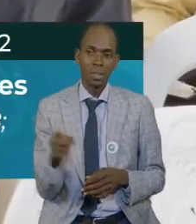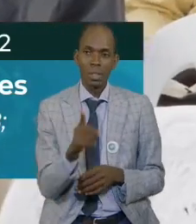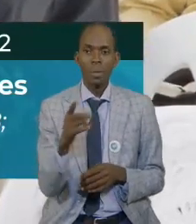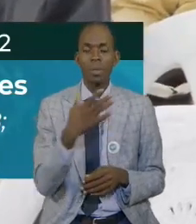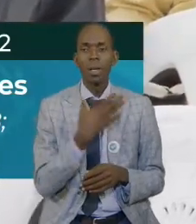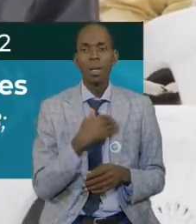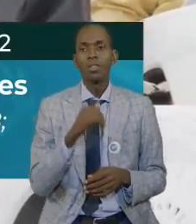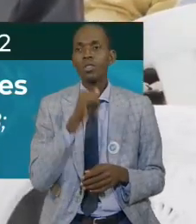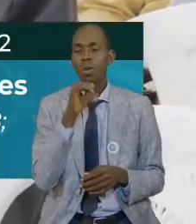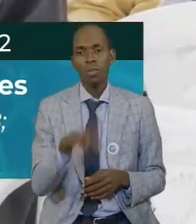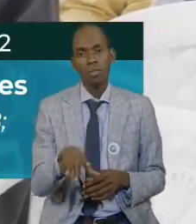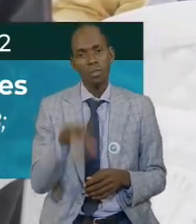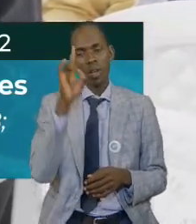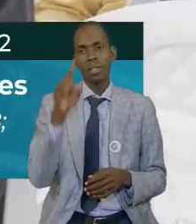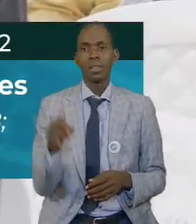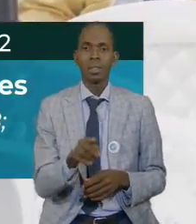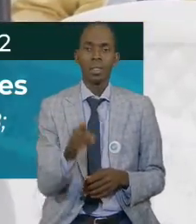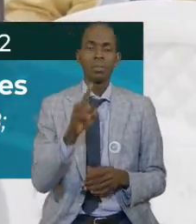them